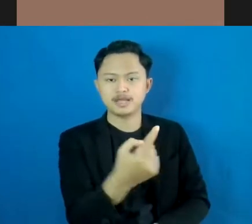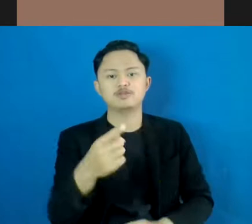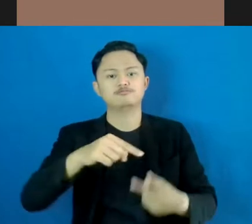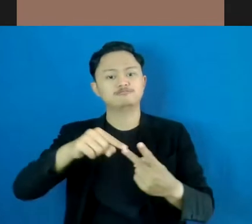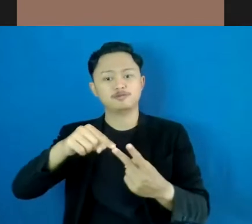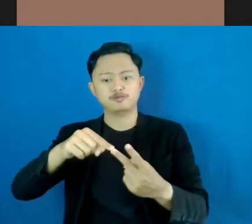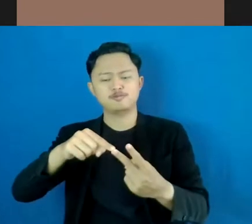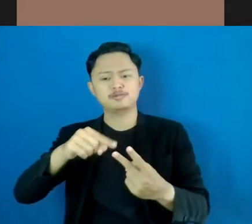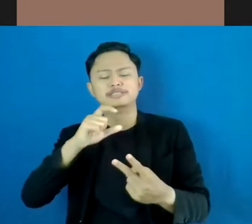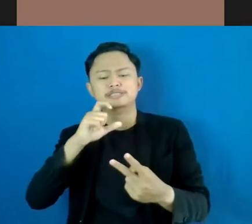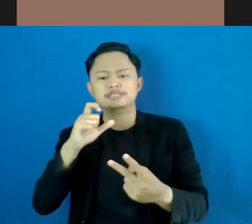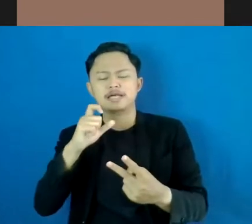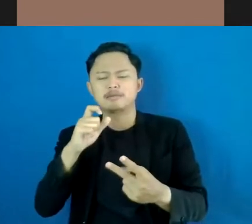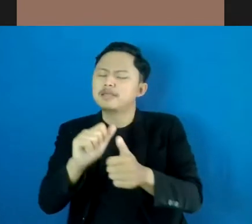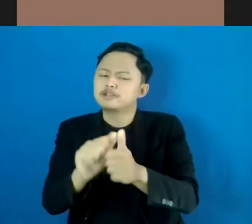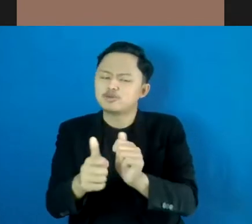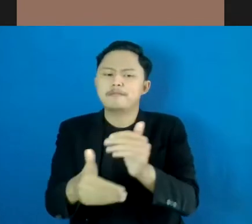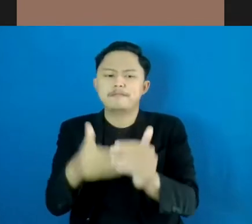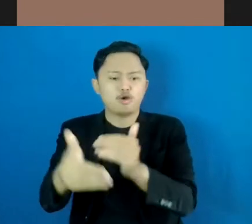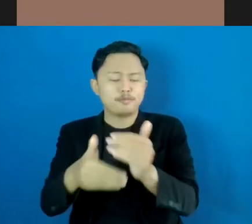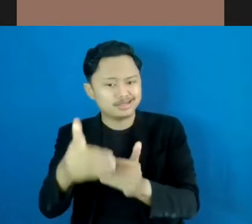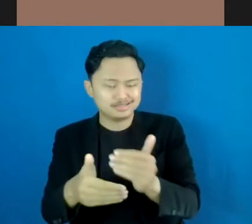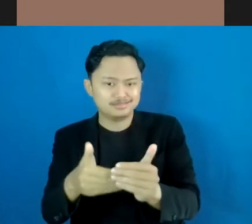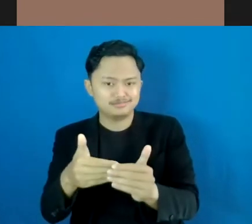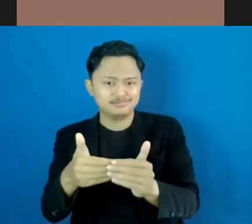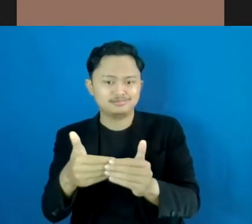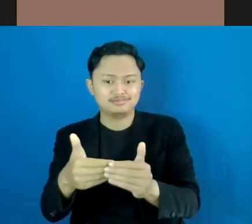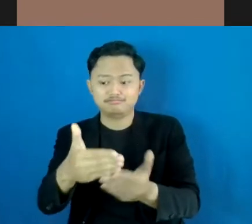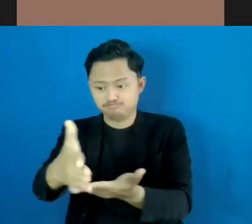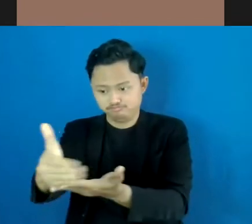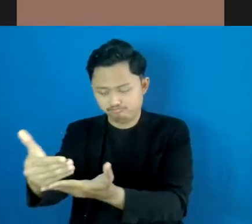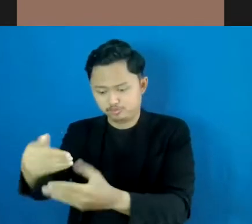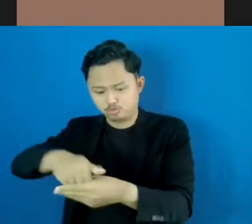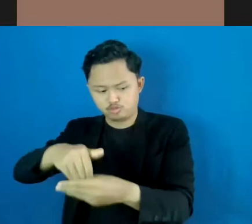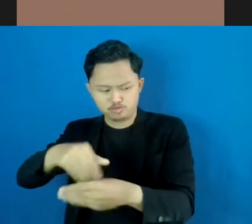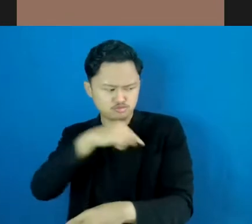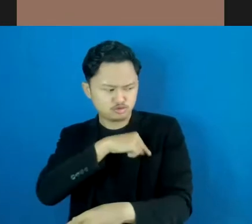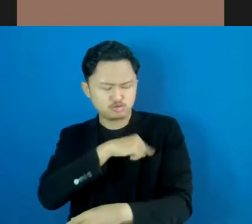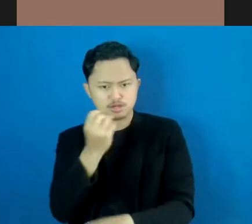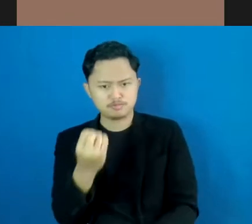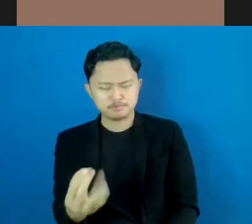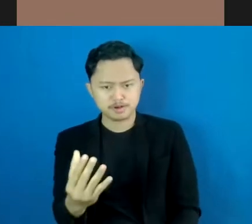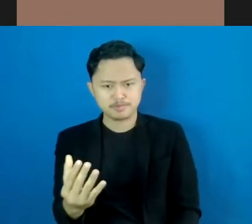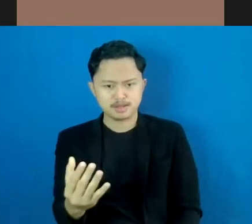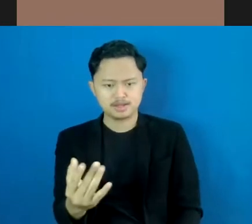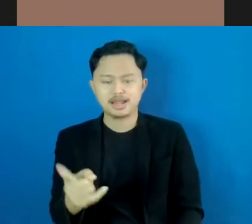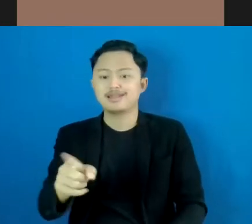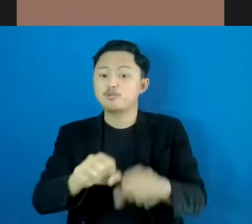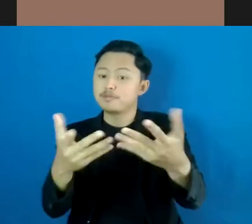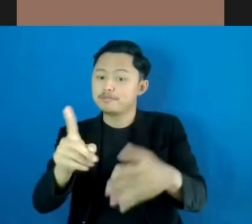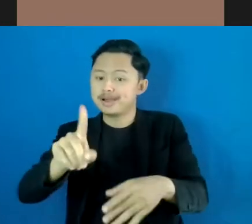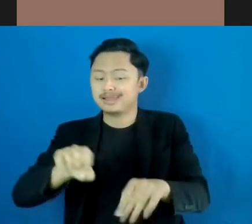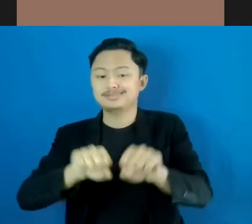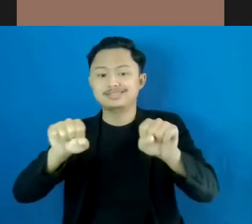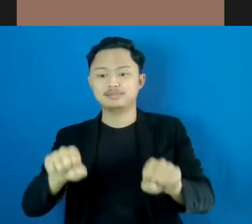try to operate these electric buses without revenue collector, automatic fare collection system. That